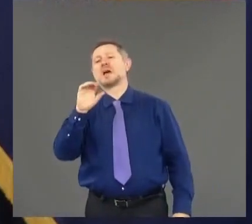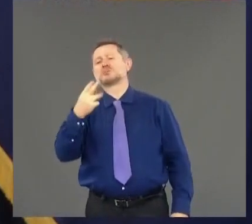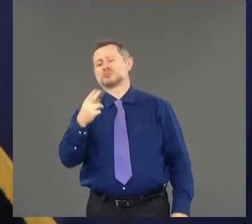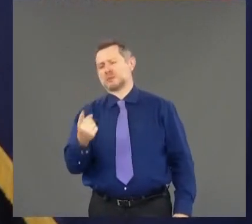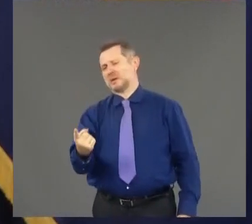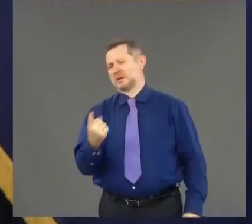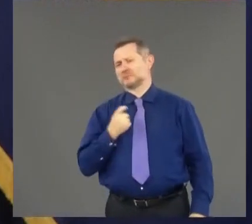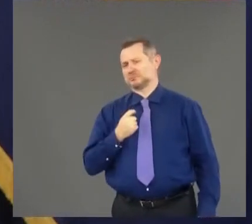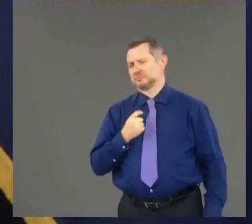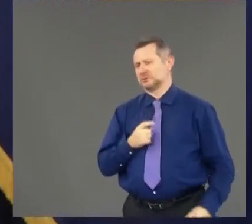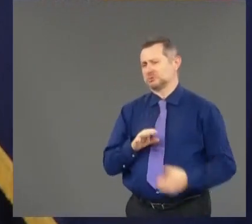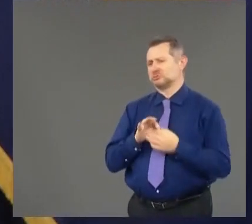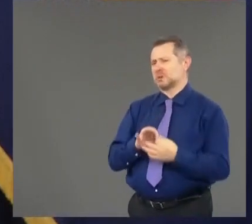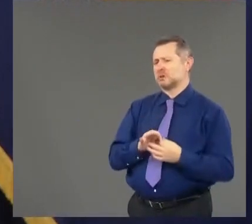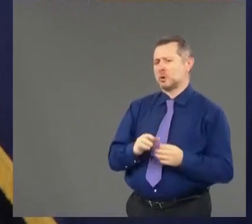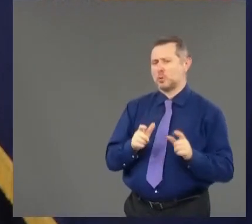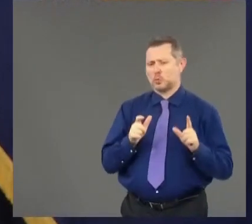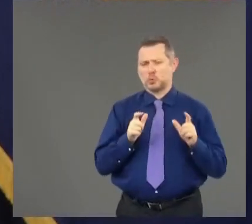to be